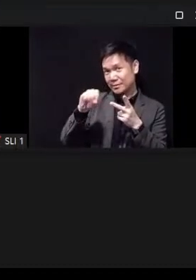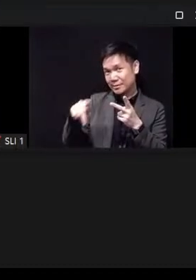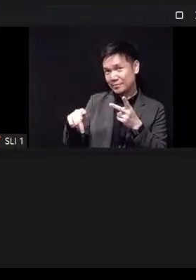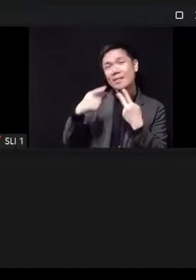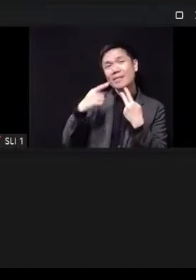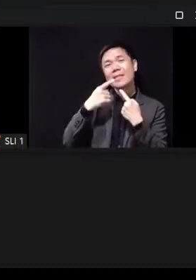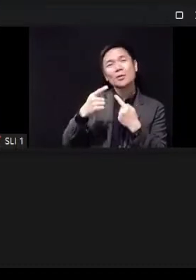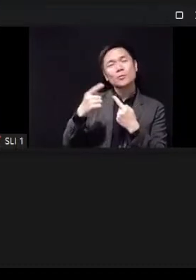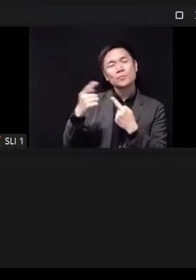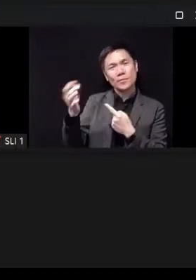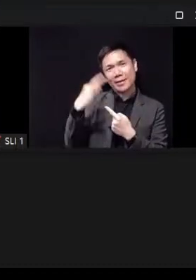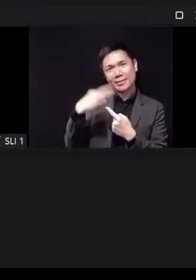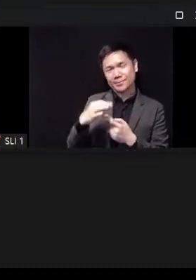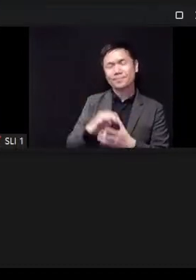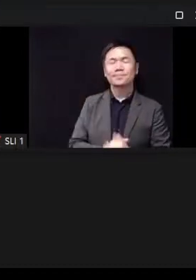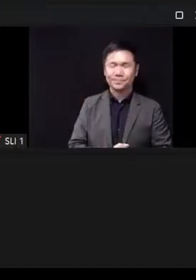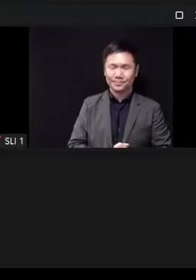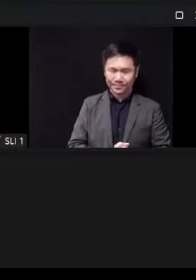question.